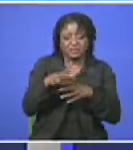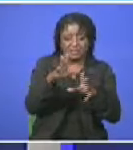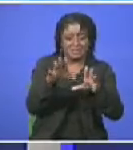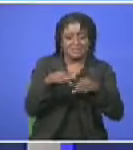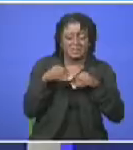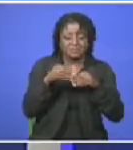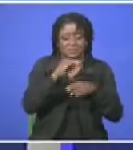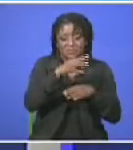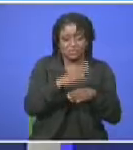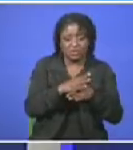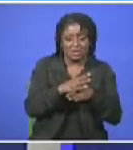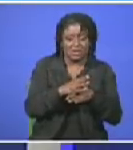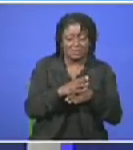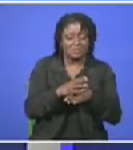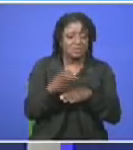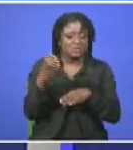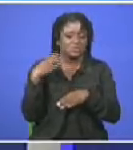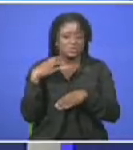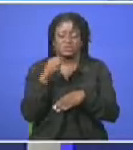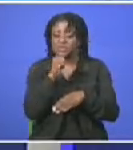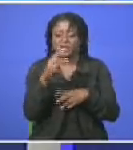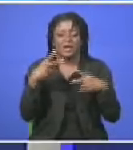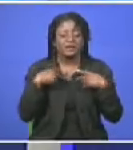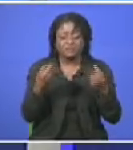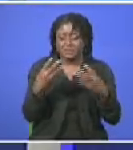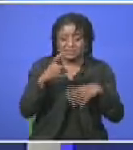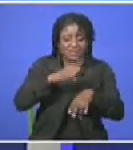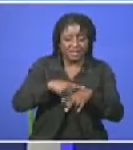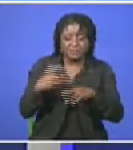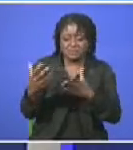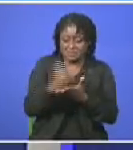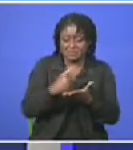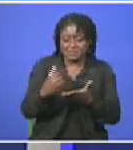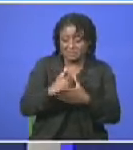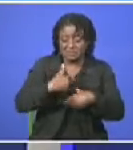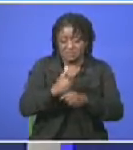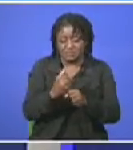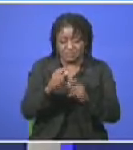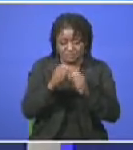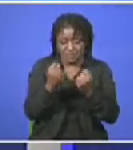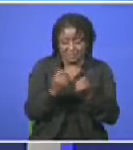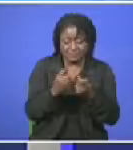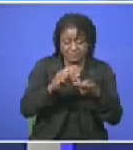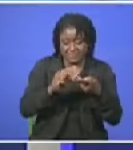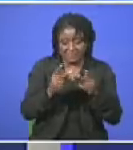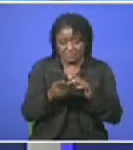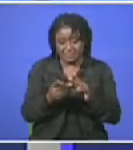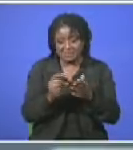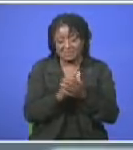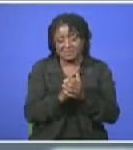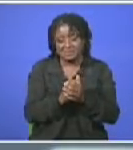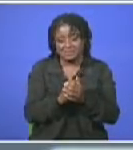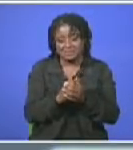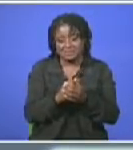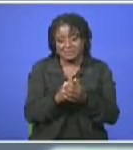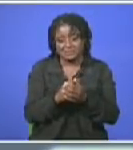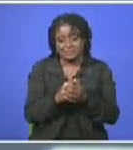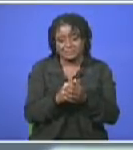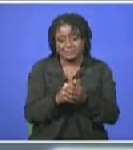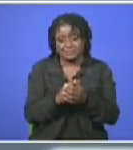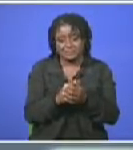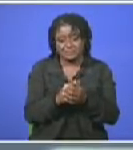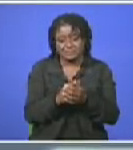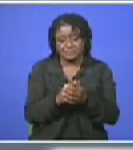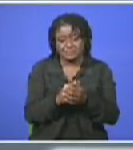Miss, Coach Yo didn't have much time for recruiting, but what she was able to accomplish even surprised her peers. They just couldn't believe